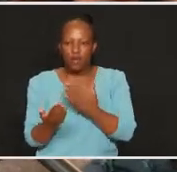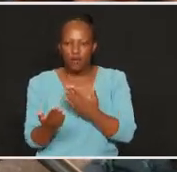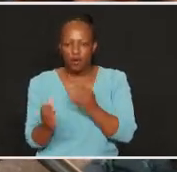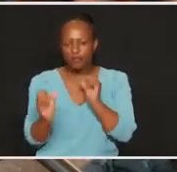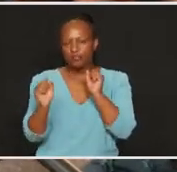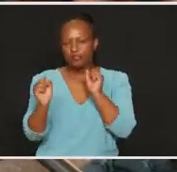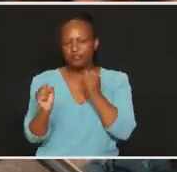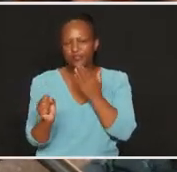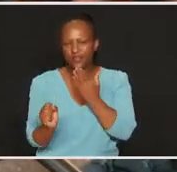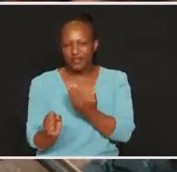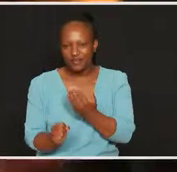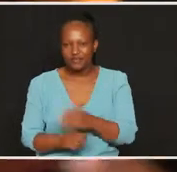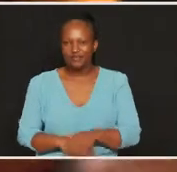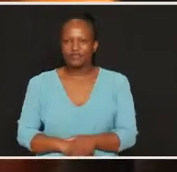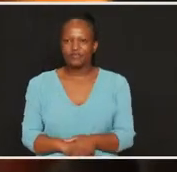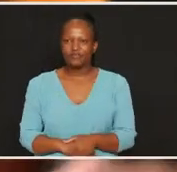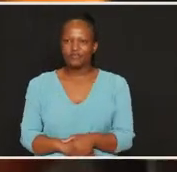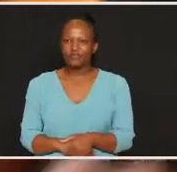thank you